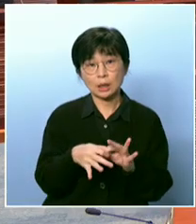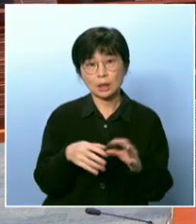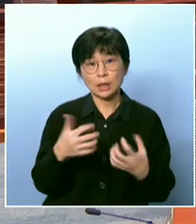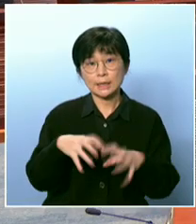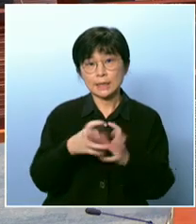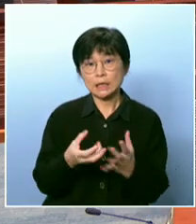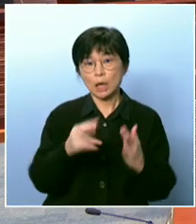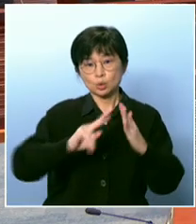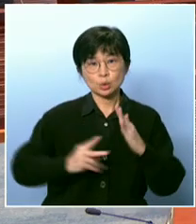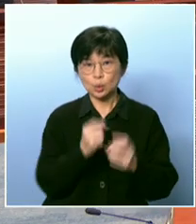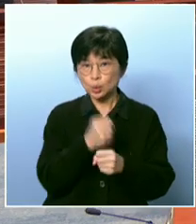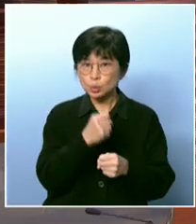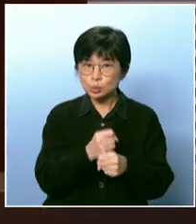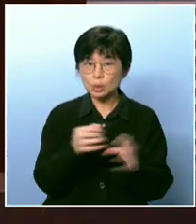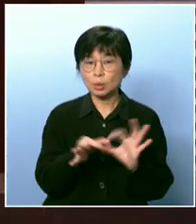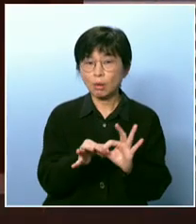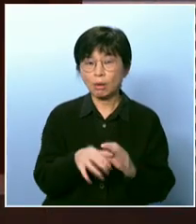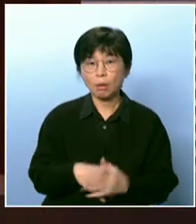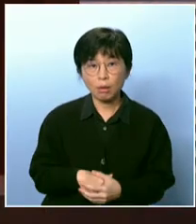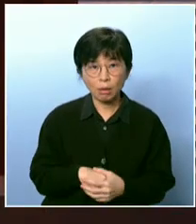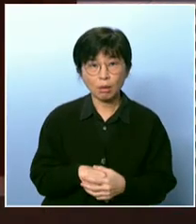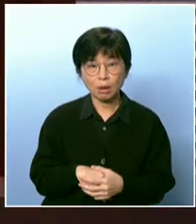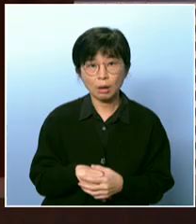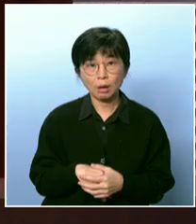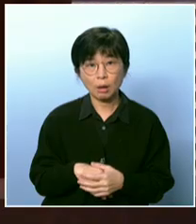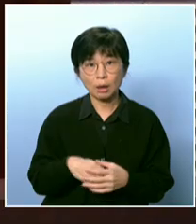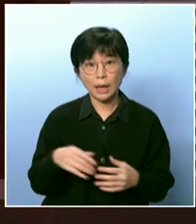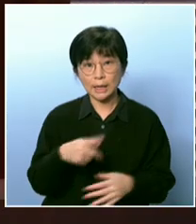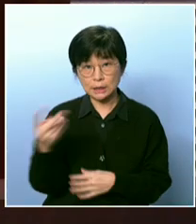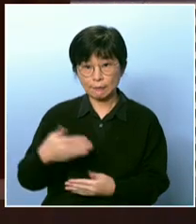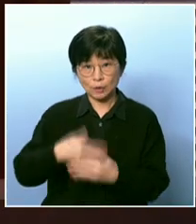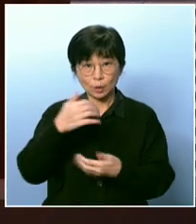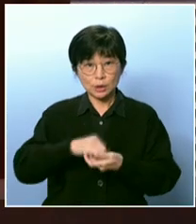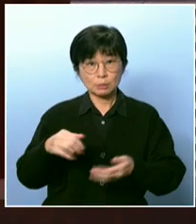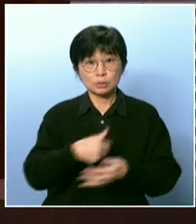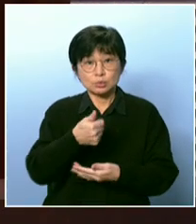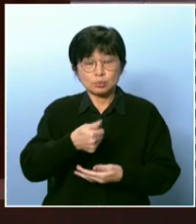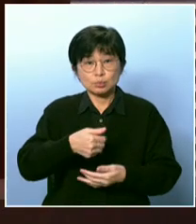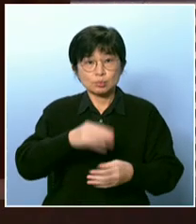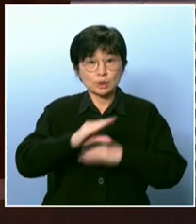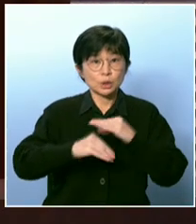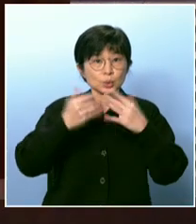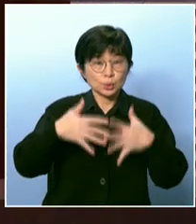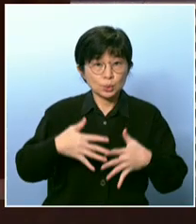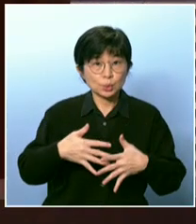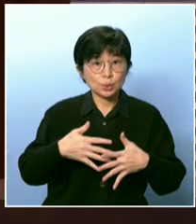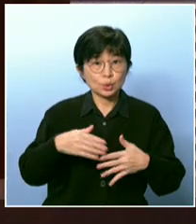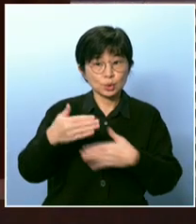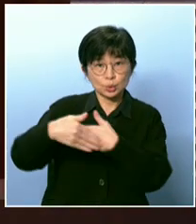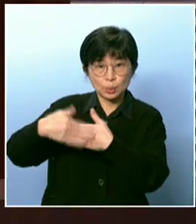you. About the second question on fitting out works of welfare